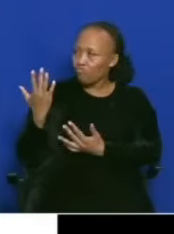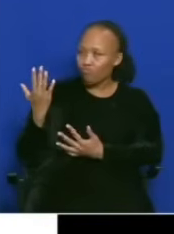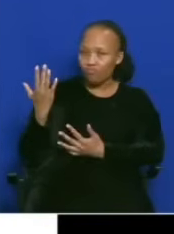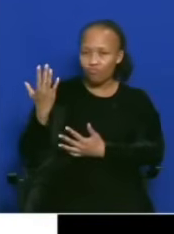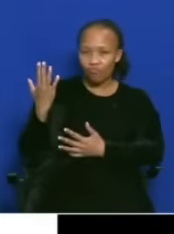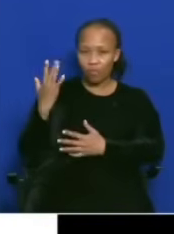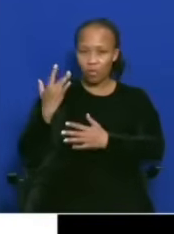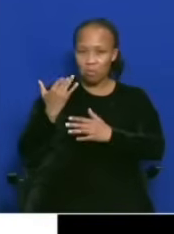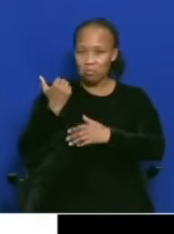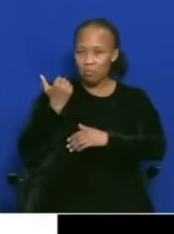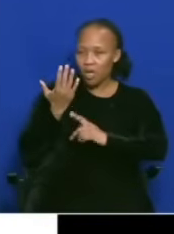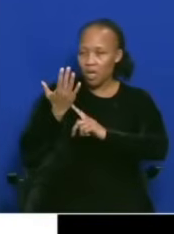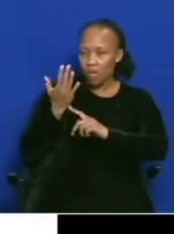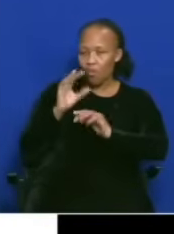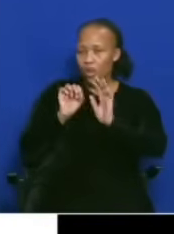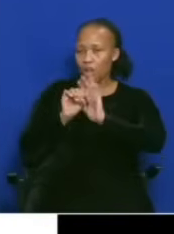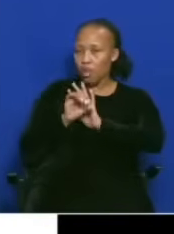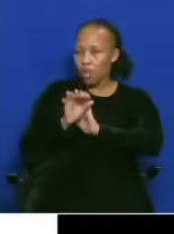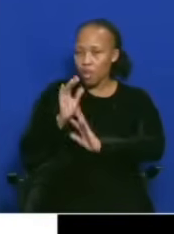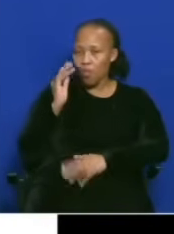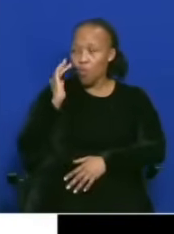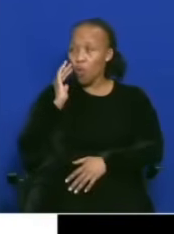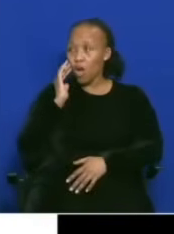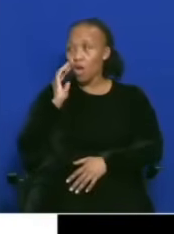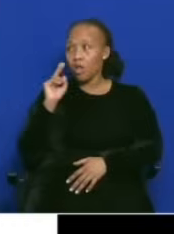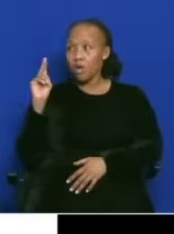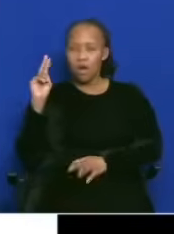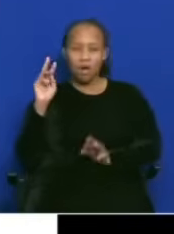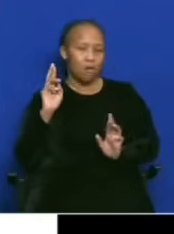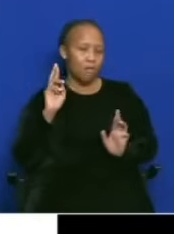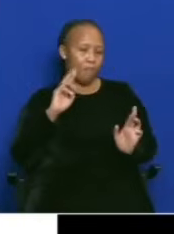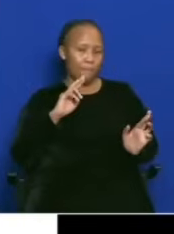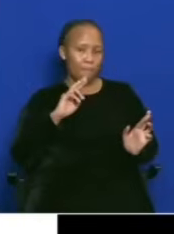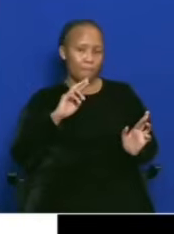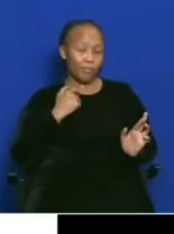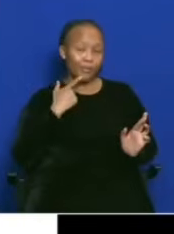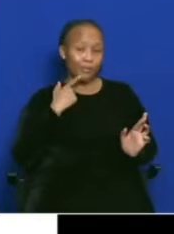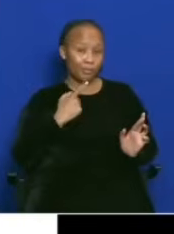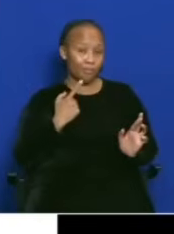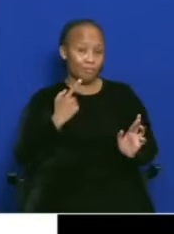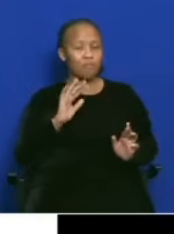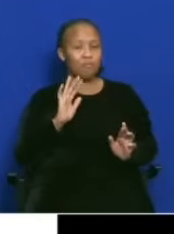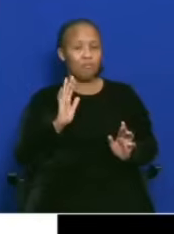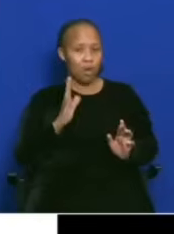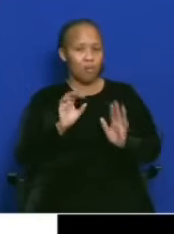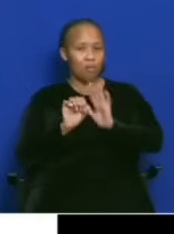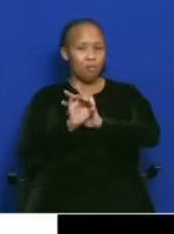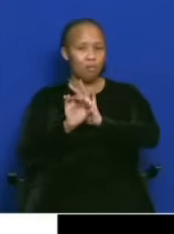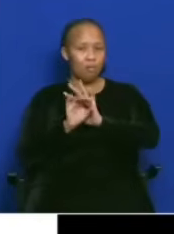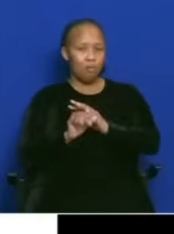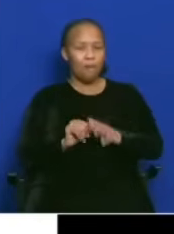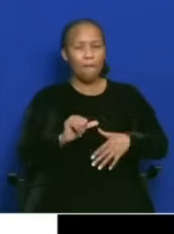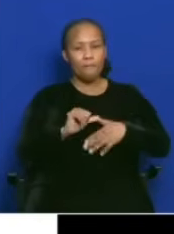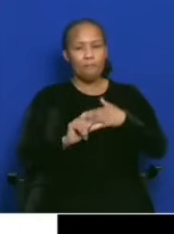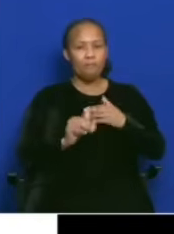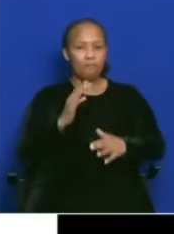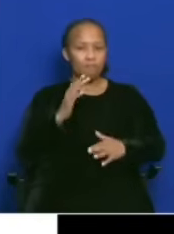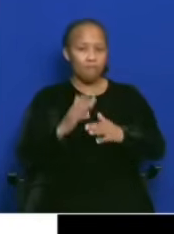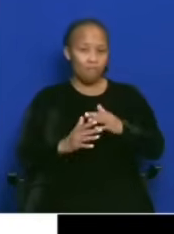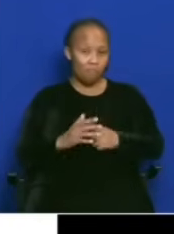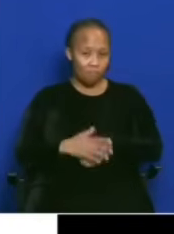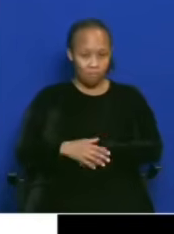And General Khan responds, by end of the month. And Mr. Valley then says, okay,